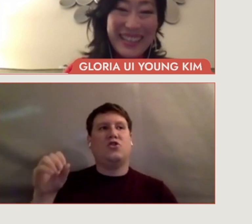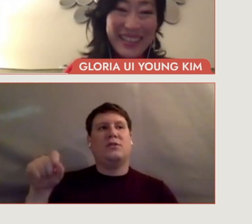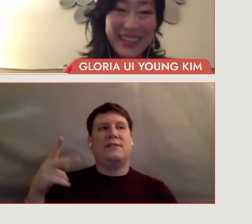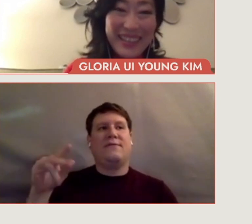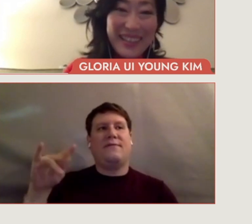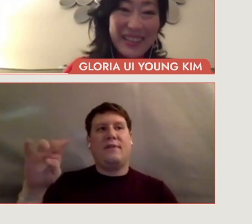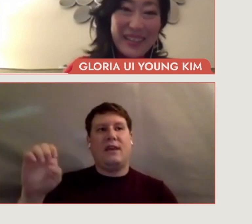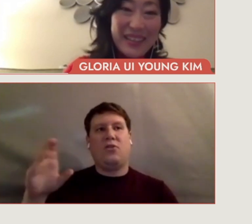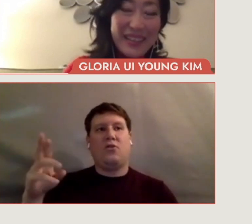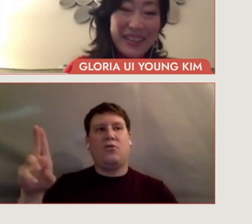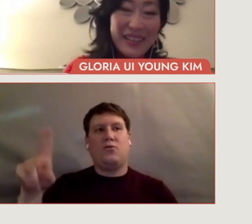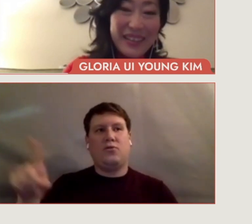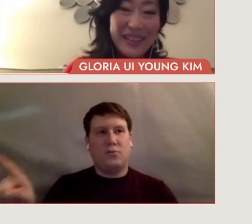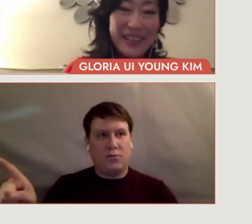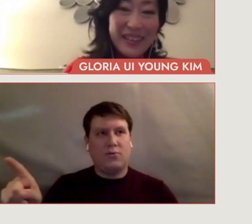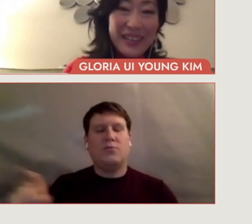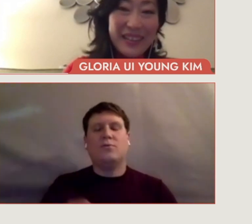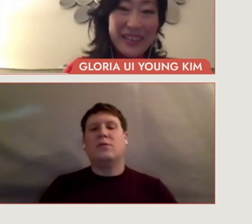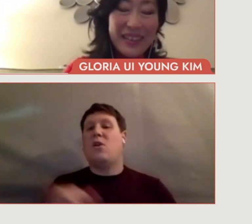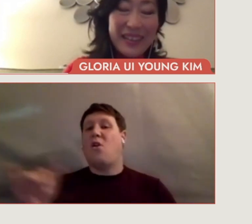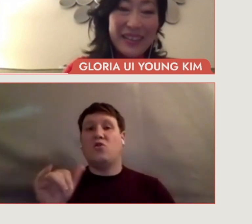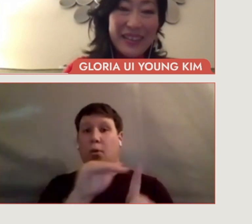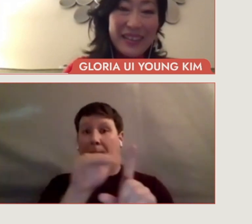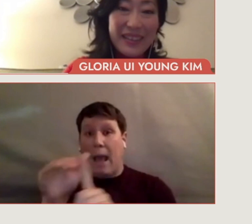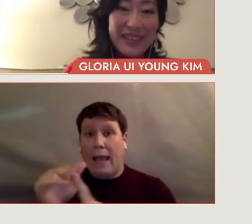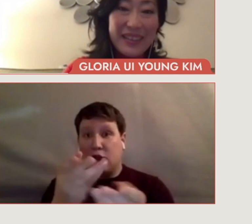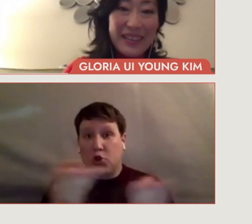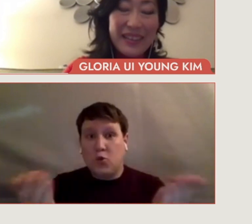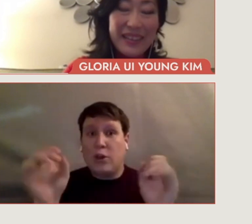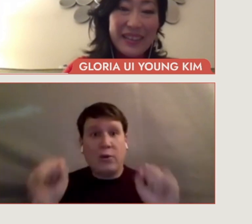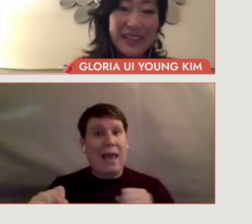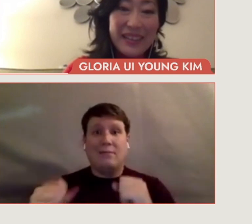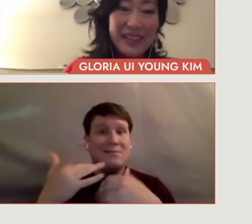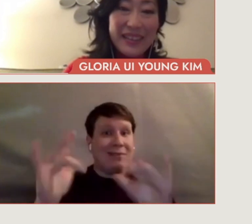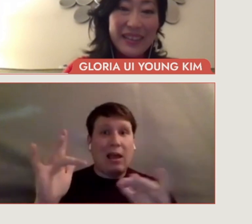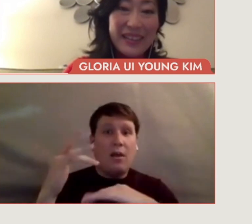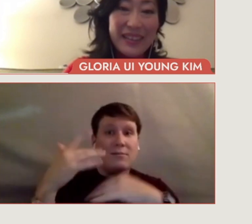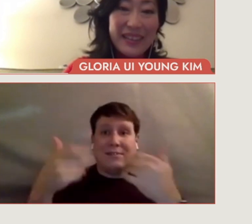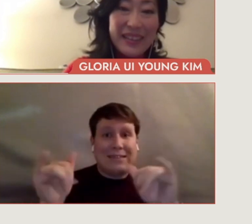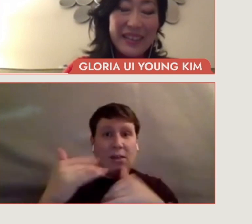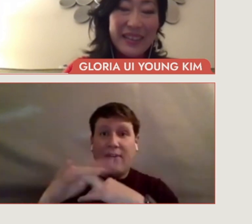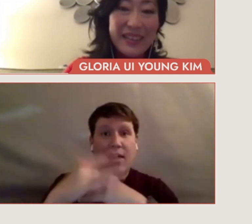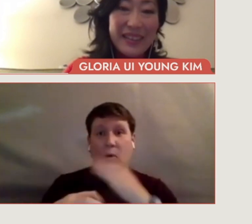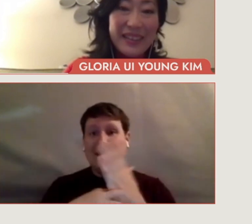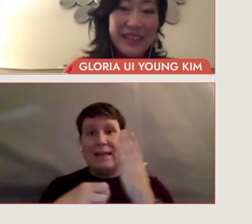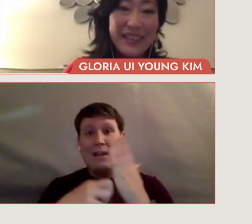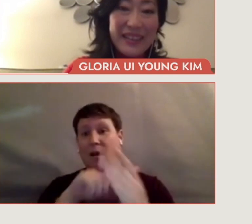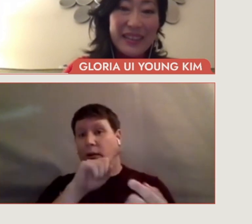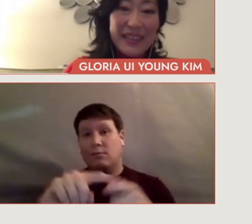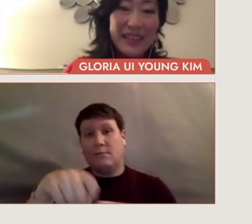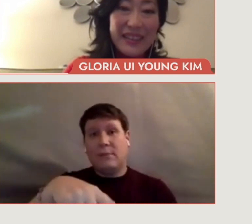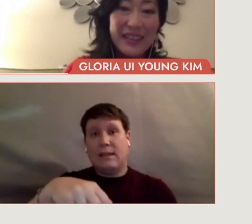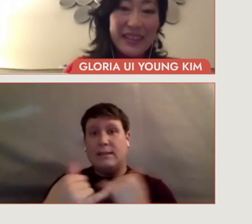And just reminding people that you can still get tickets tonight until midnight, and you can watch the film